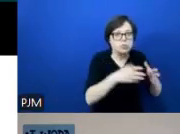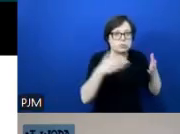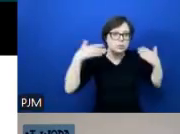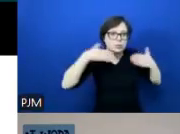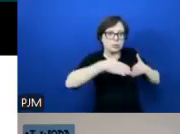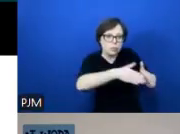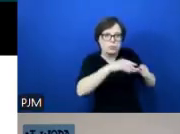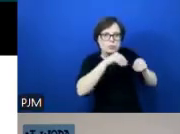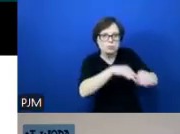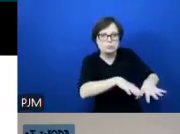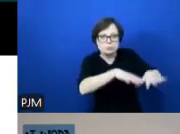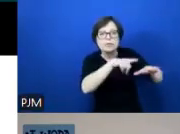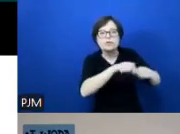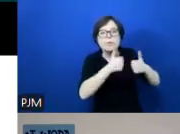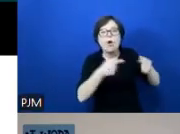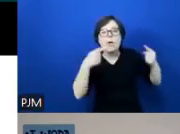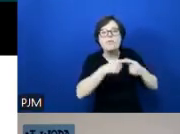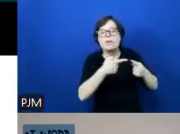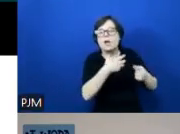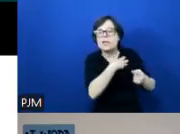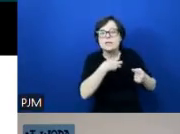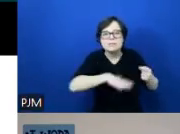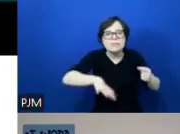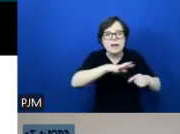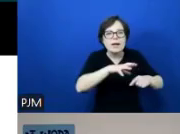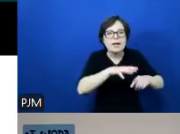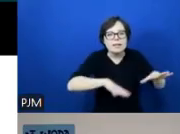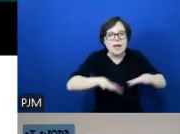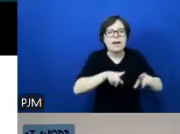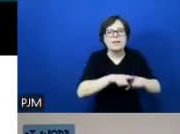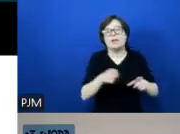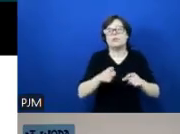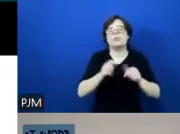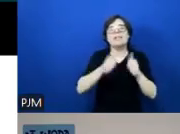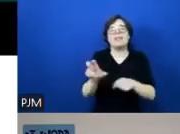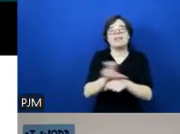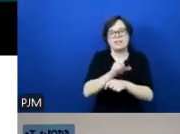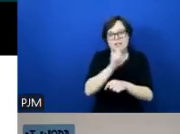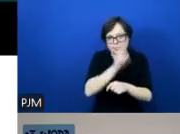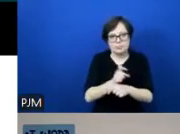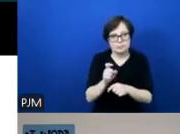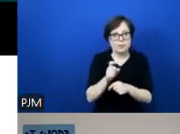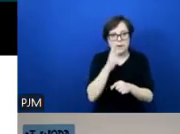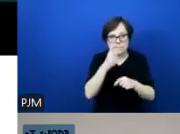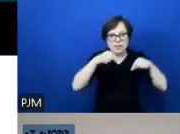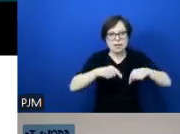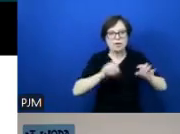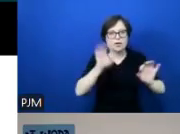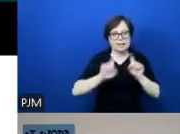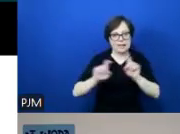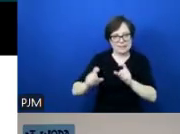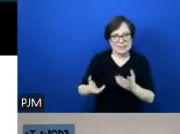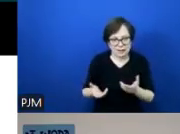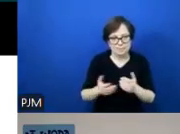creation of the catchment areas, technical condition. You see the statistics